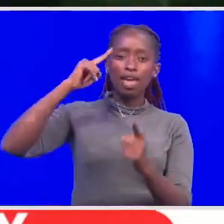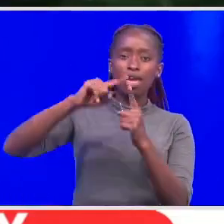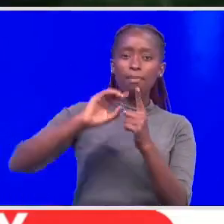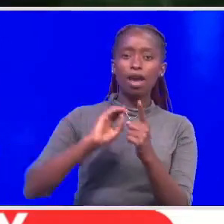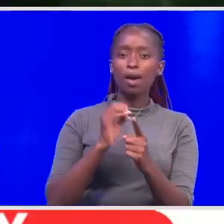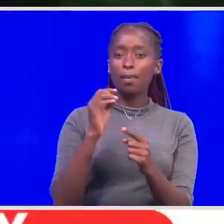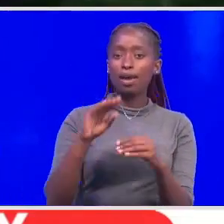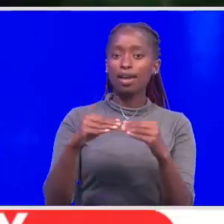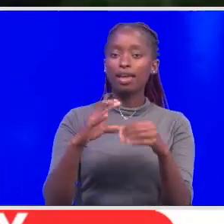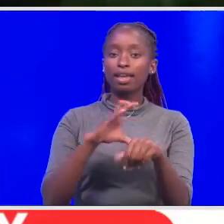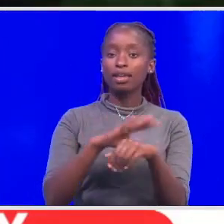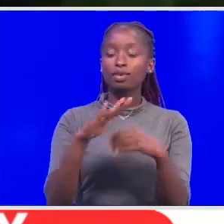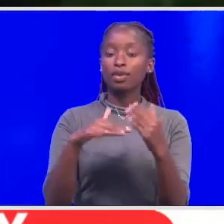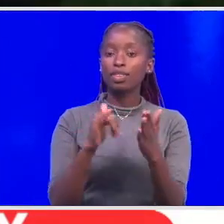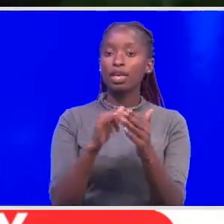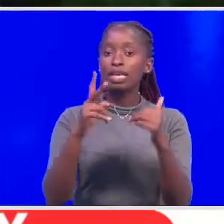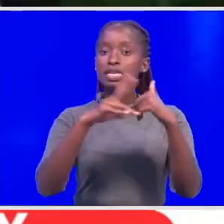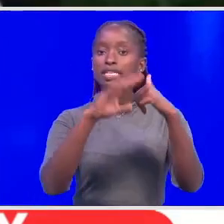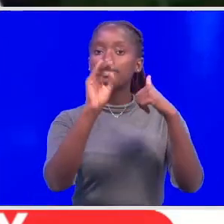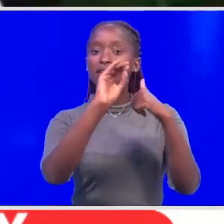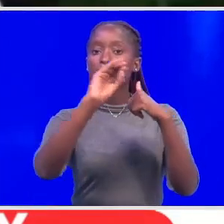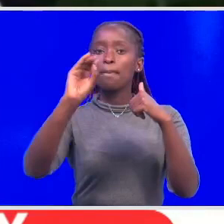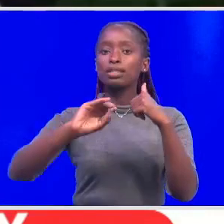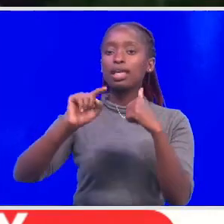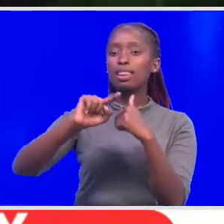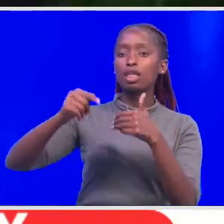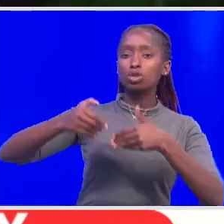vijana, tulenge 70%.